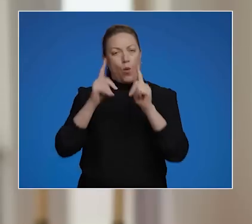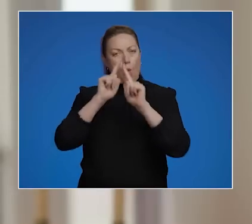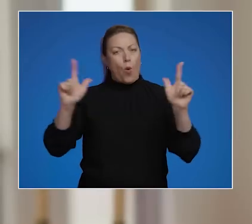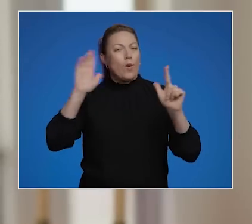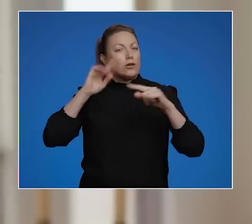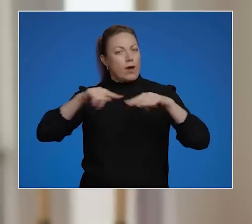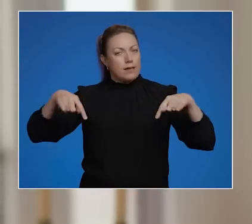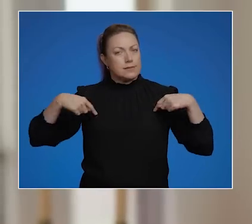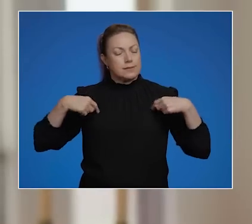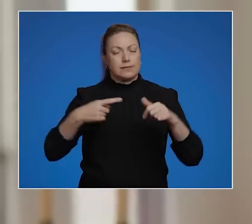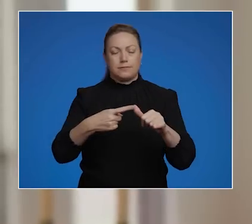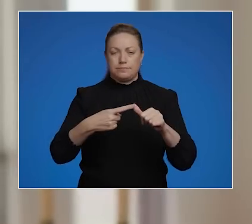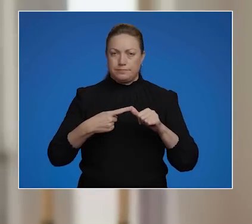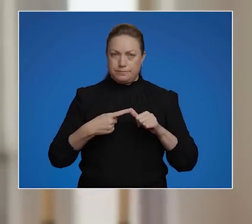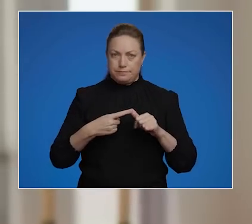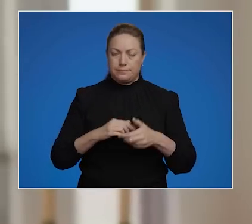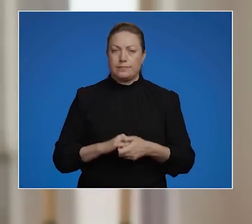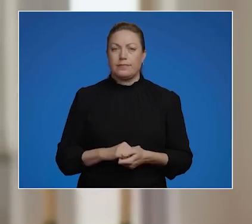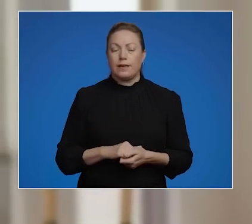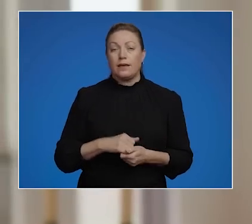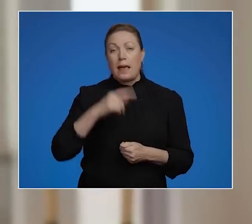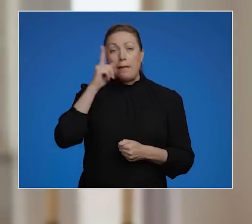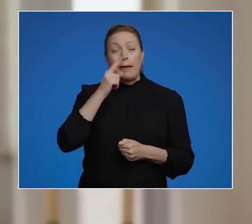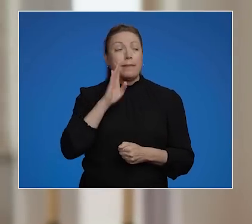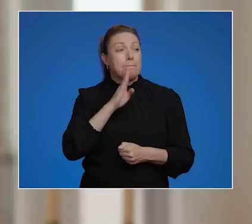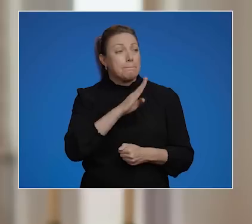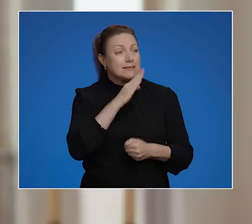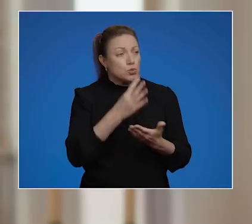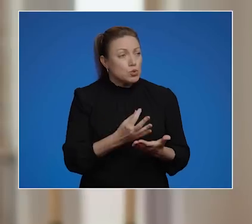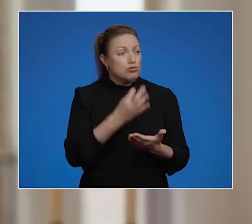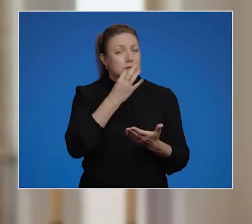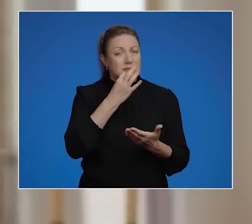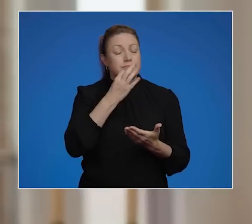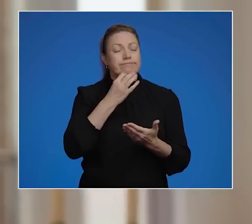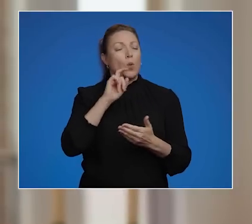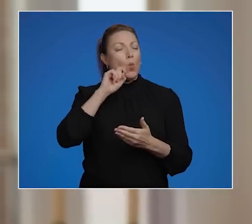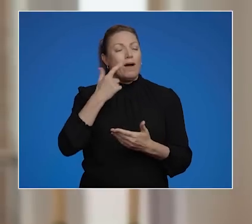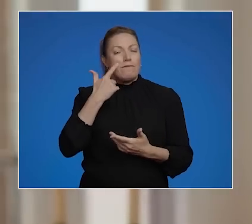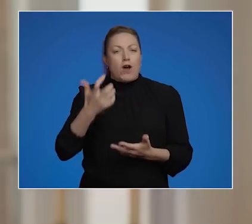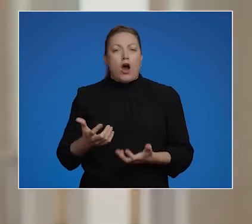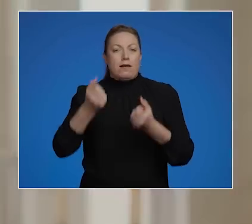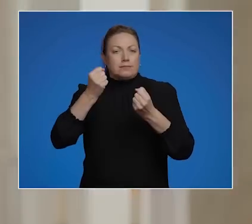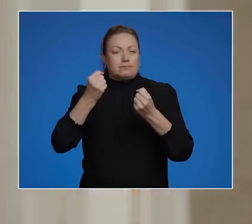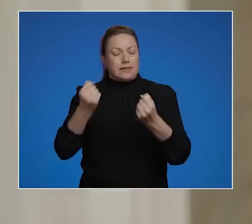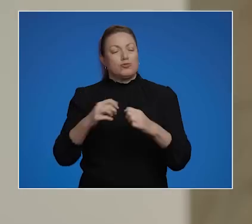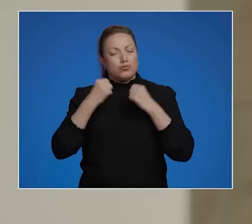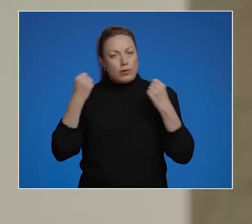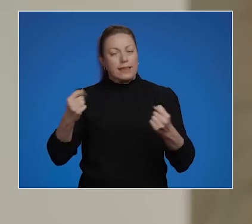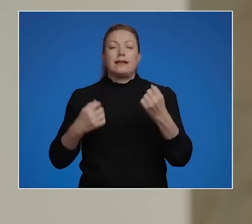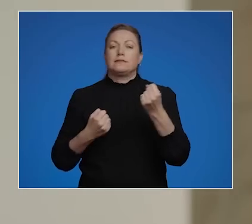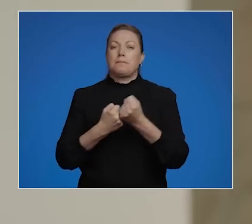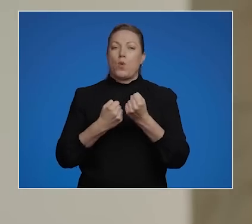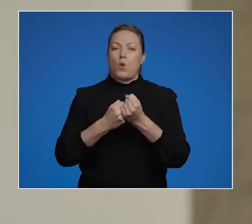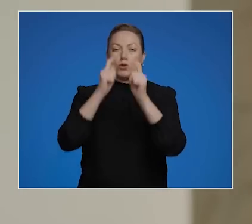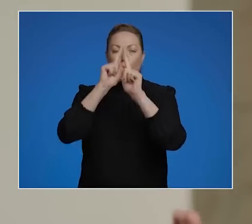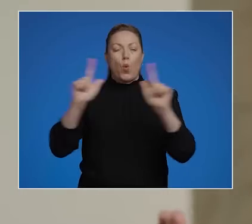sick and absent from this Eucharistic feast will find strength and support. Lord, hear us. Lord, hear